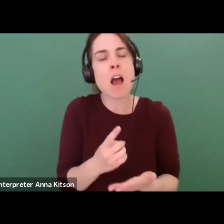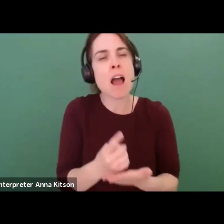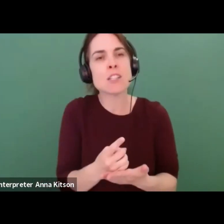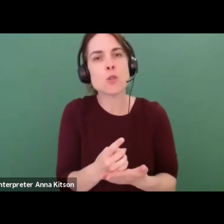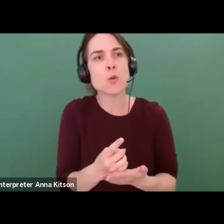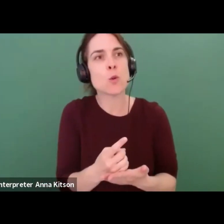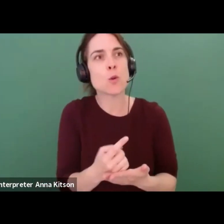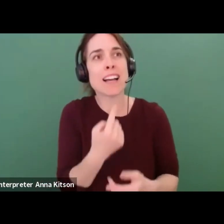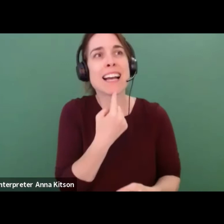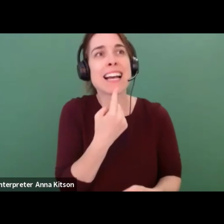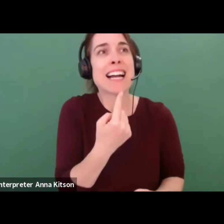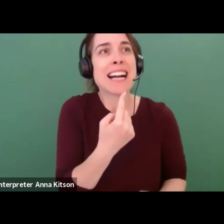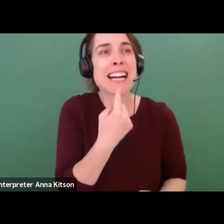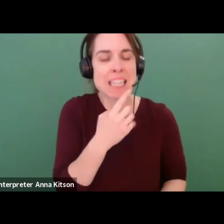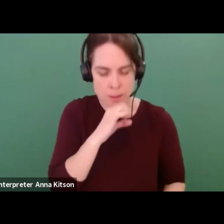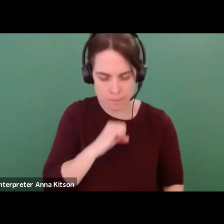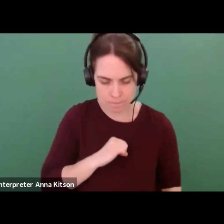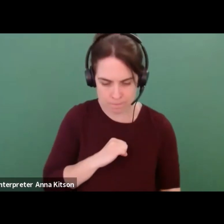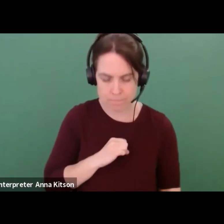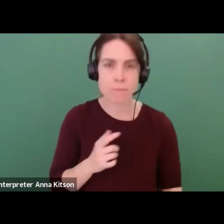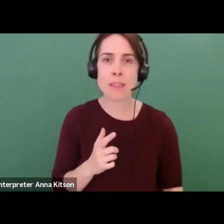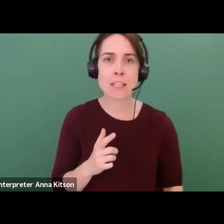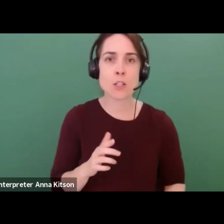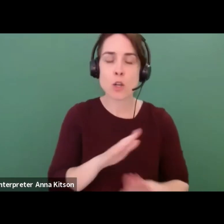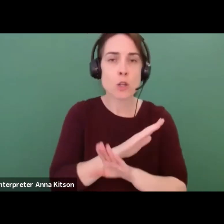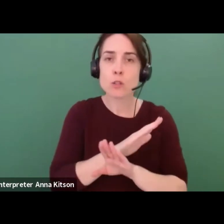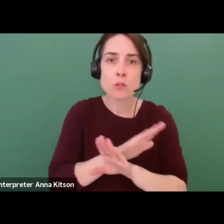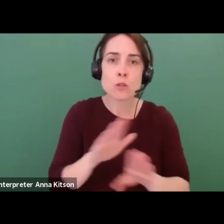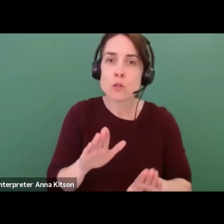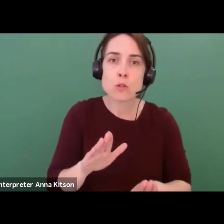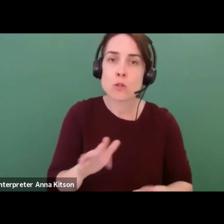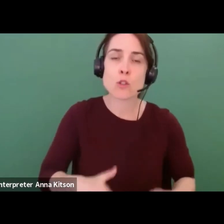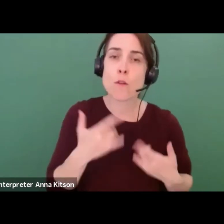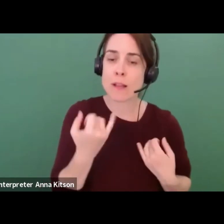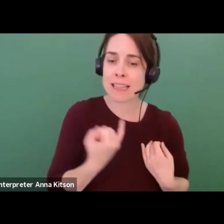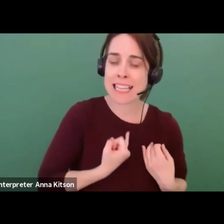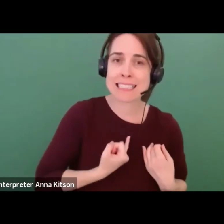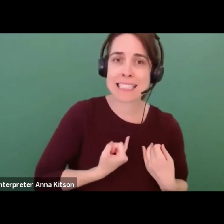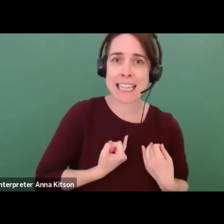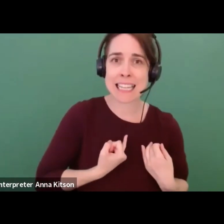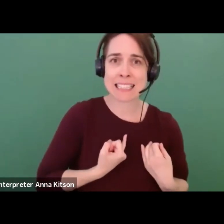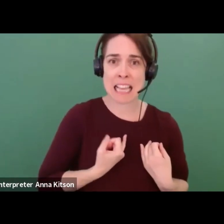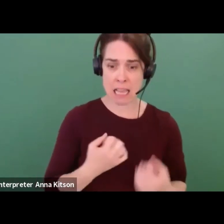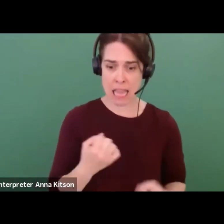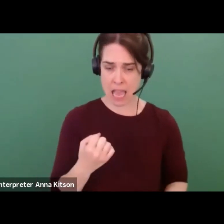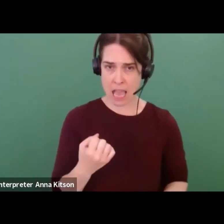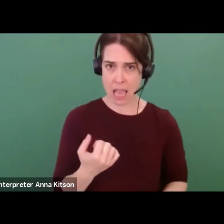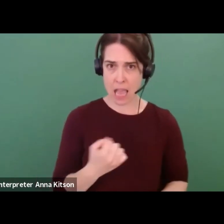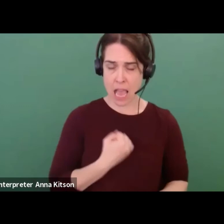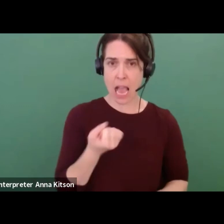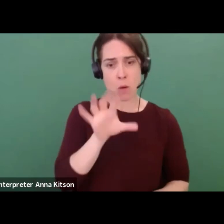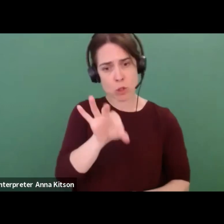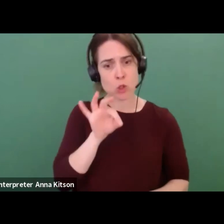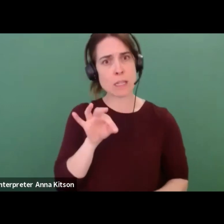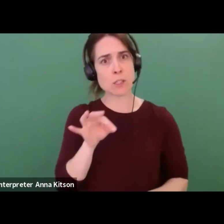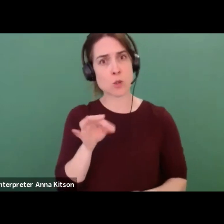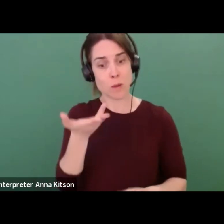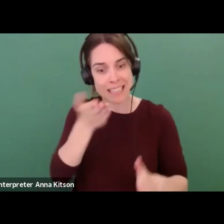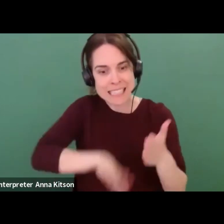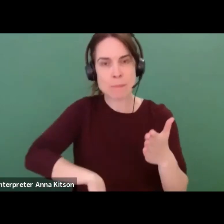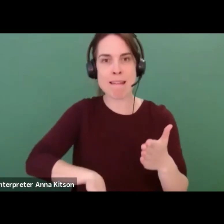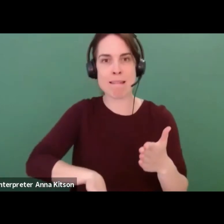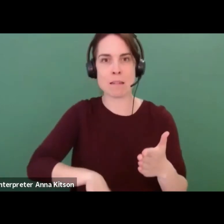in this situation in the first place. We didn't choose to have to experience this discrimination, this lack of